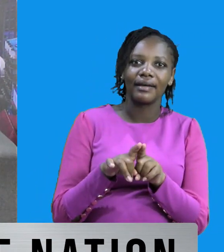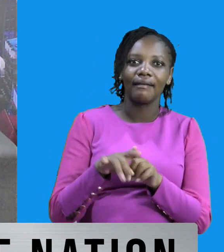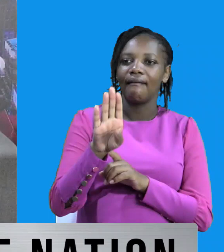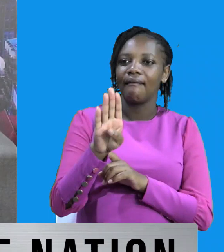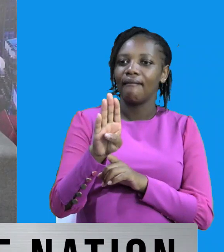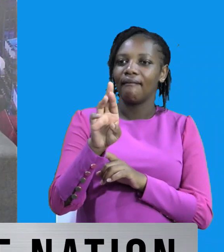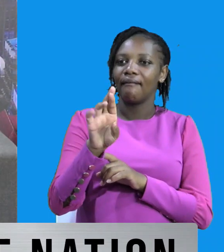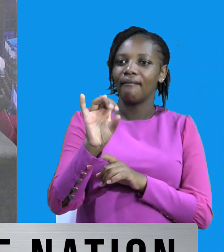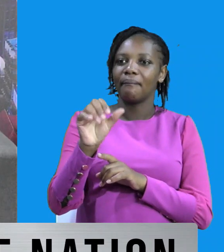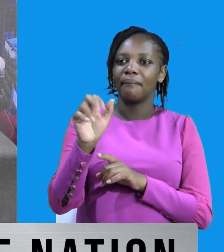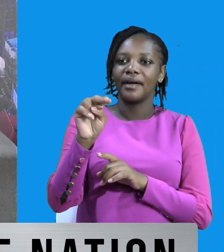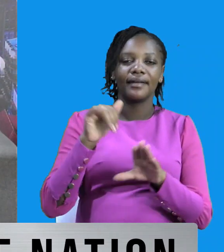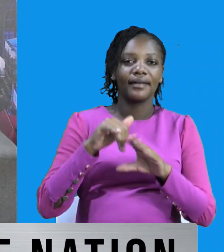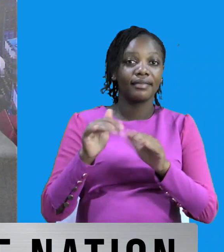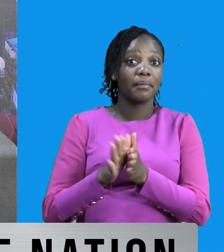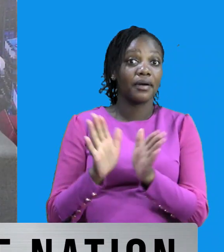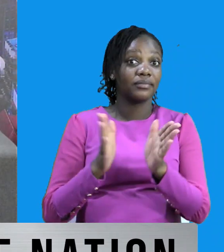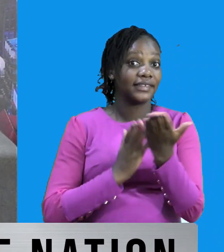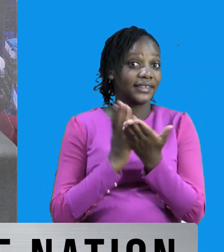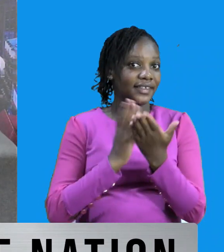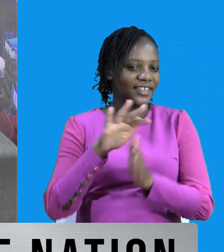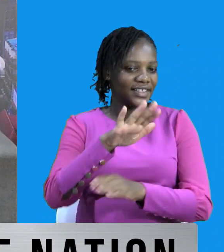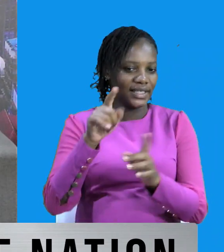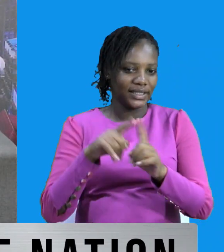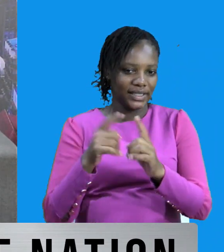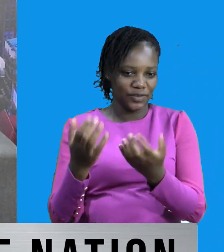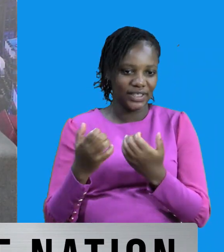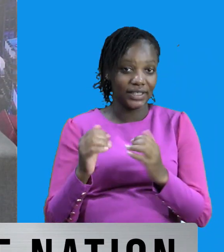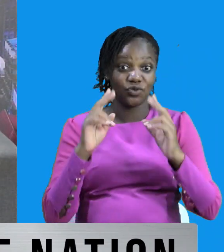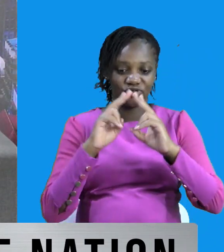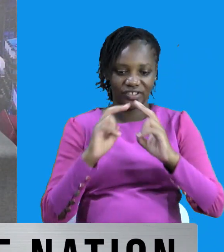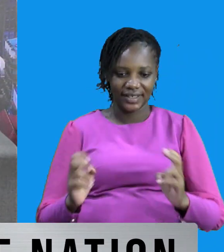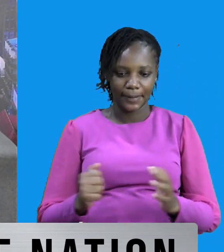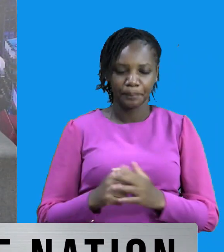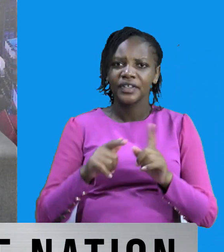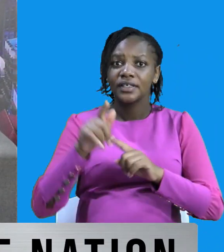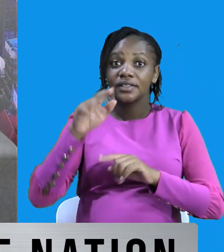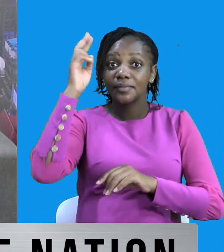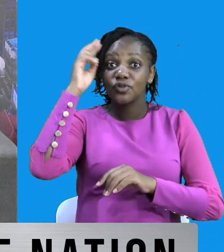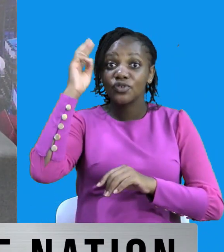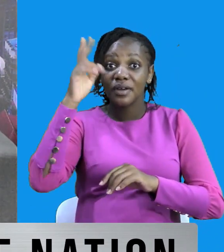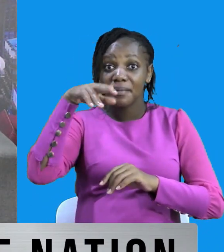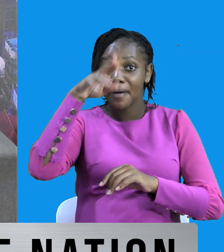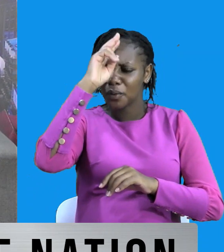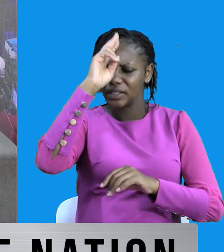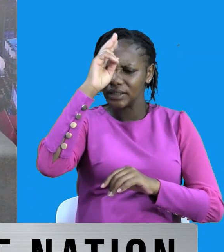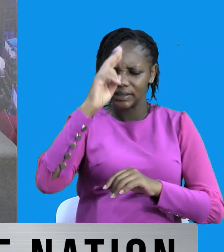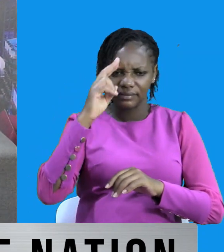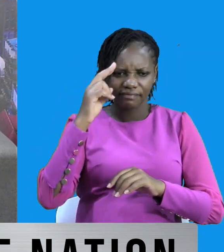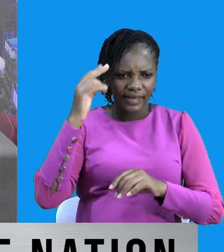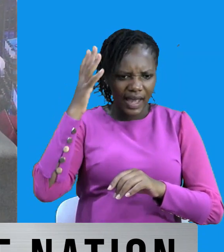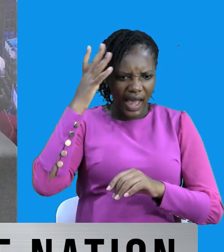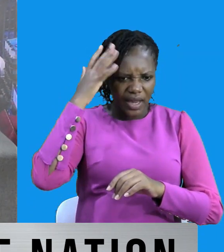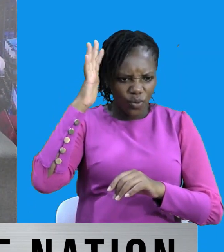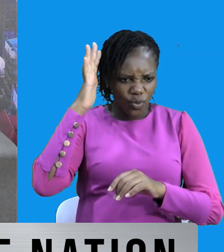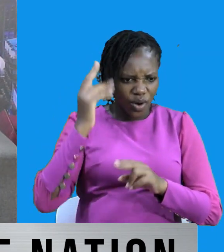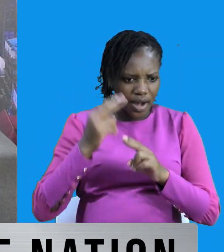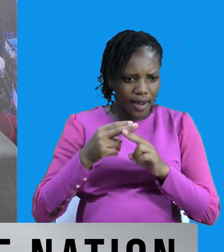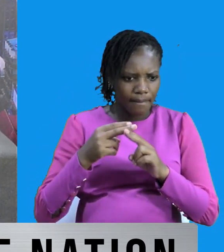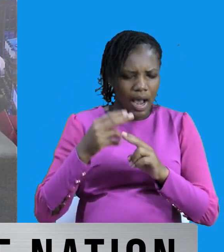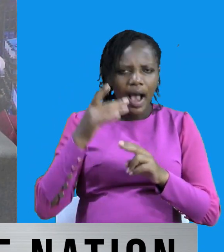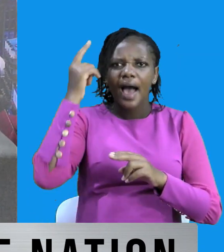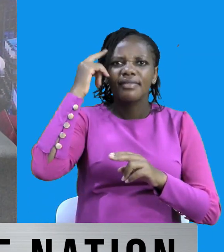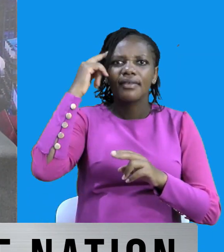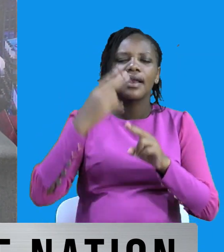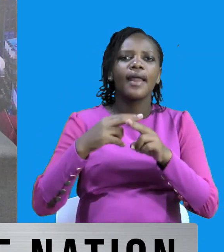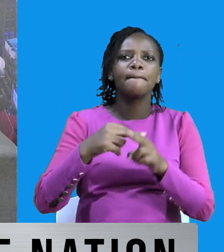public service areas, and we need to check, Jonah. Yeah, you remember the policeman, what was his name? There used to be a policeman. Waiganjo. Yes. There